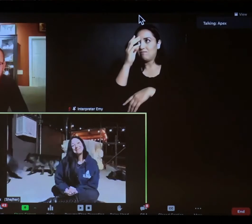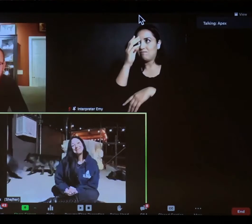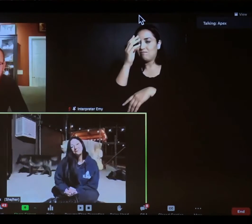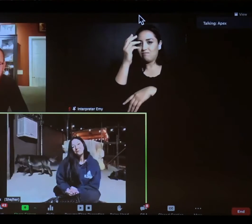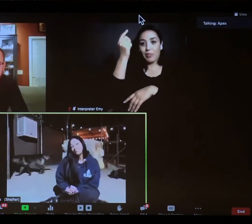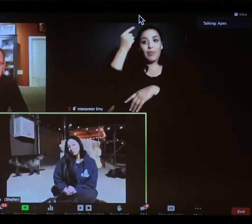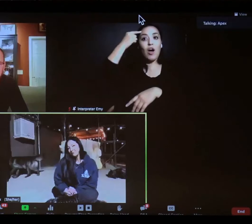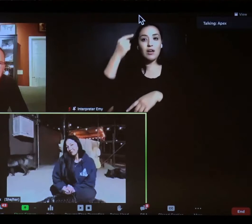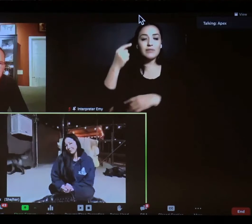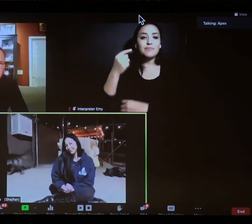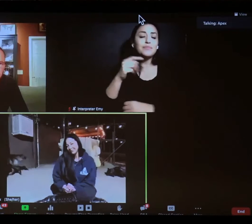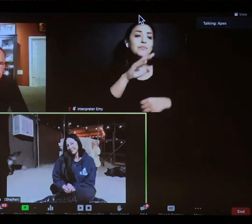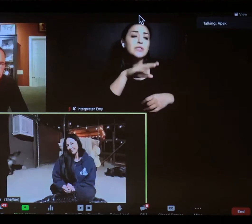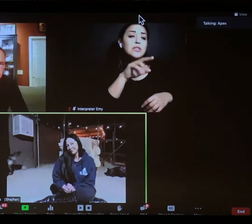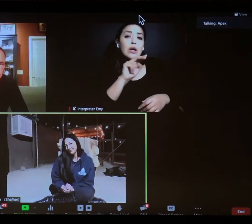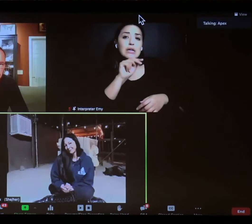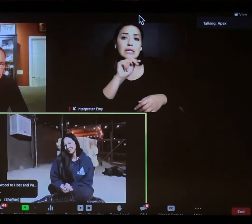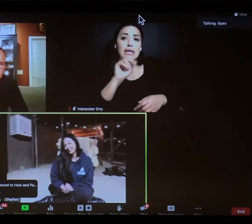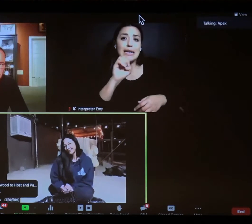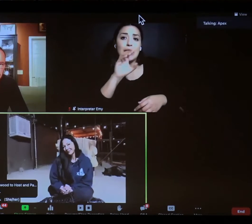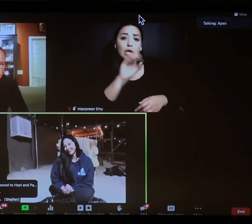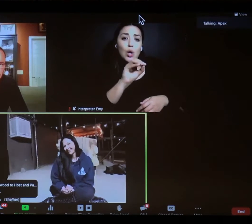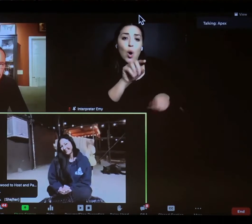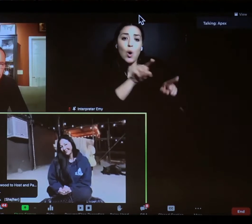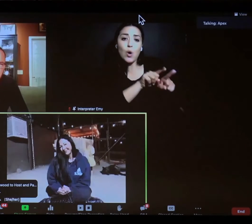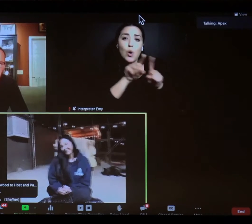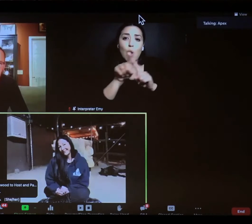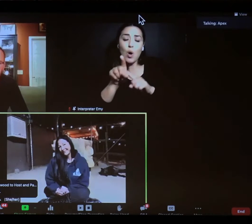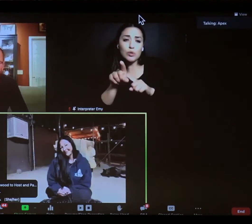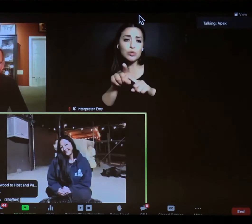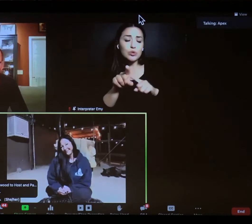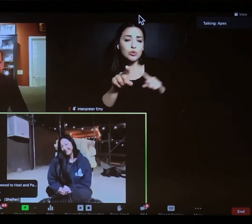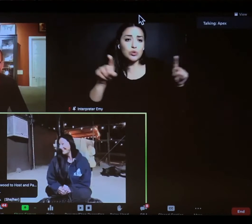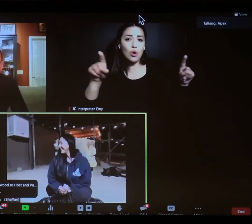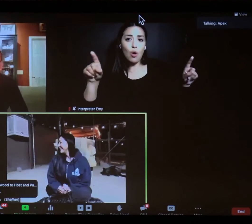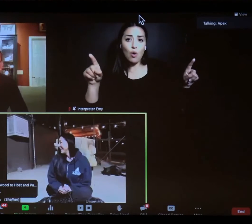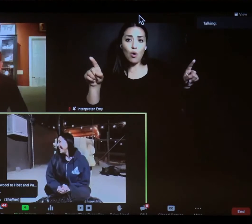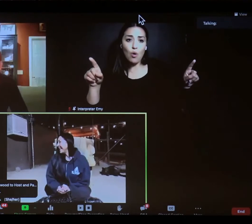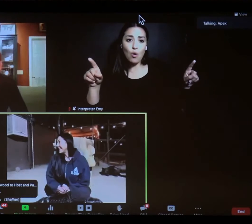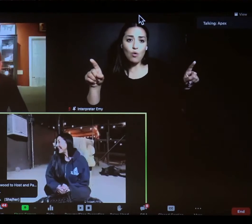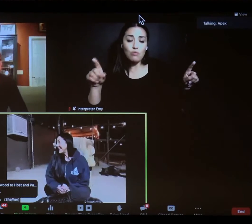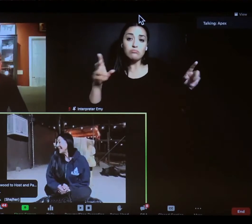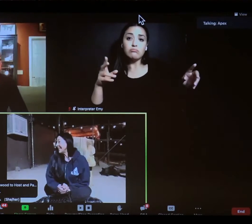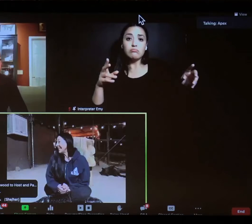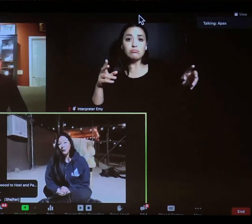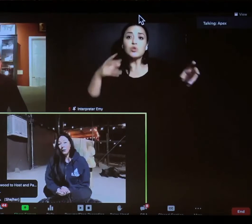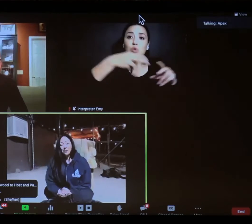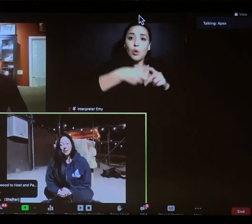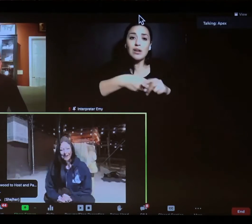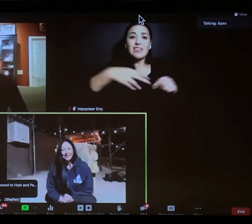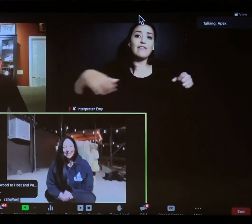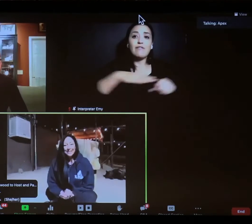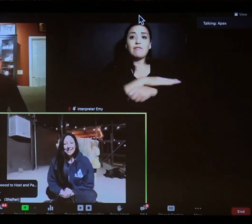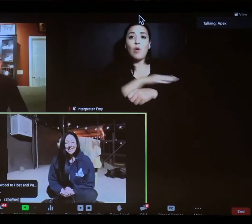part of this pack, but is he also a part of the larger Apex Ambassador pack? That's the thing, you know? I